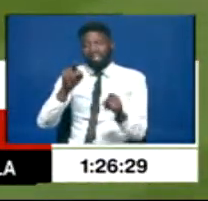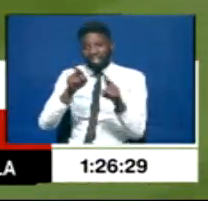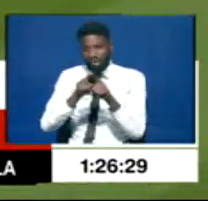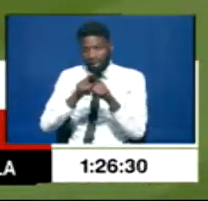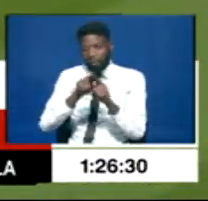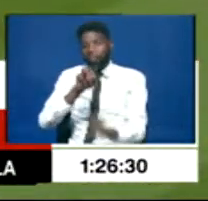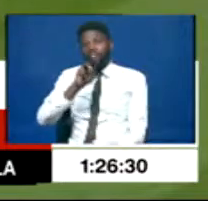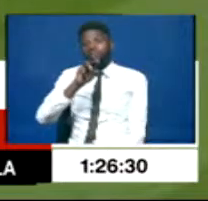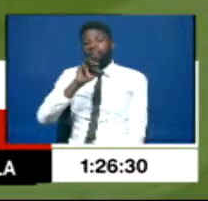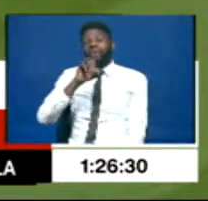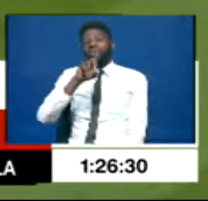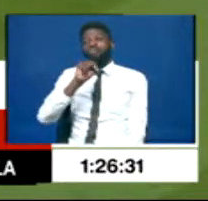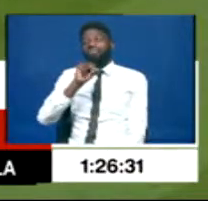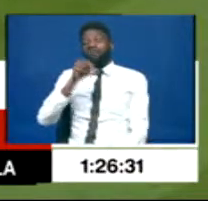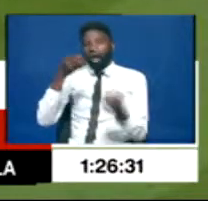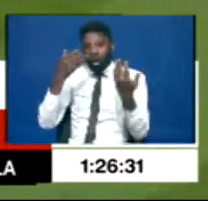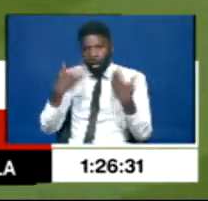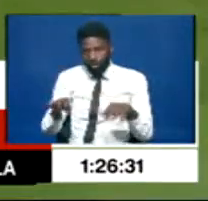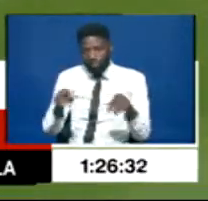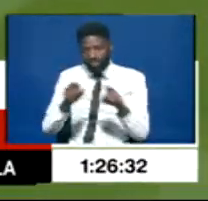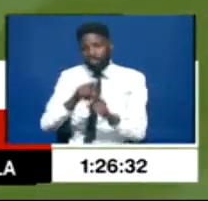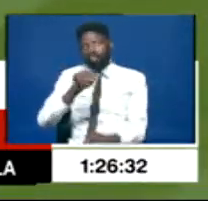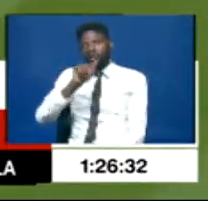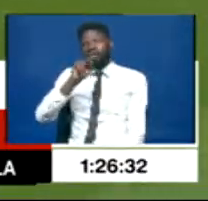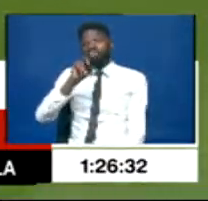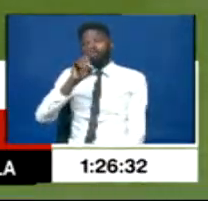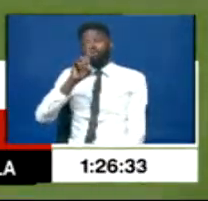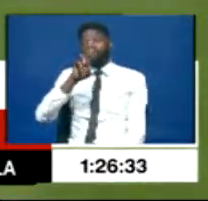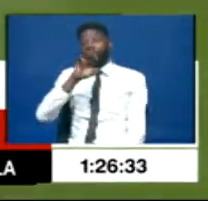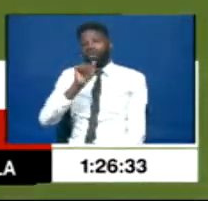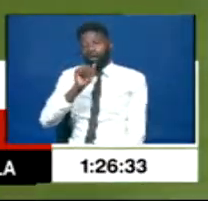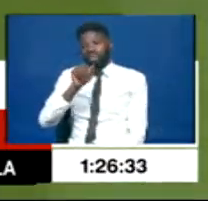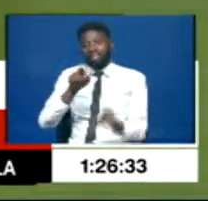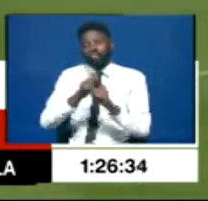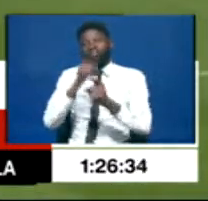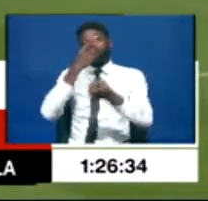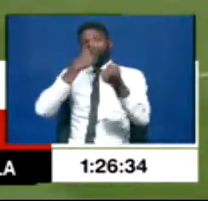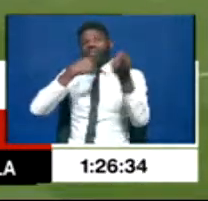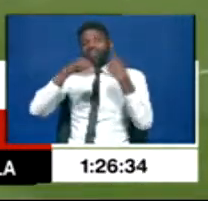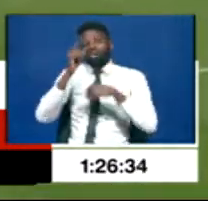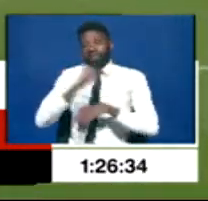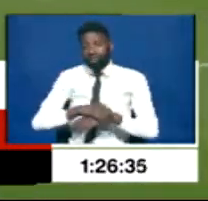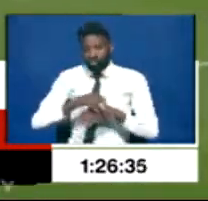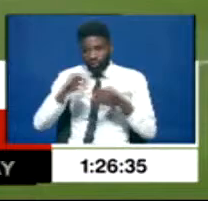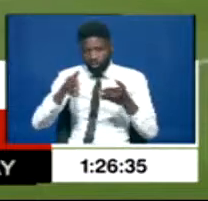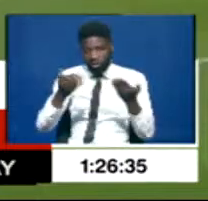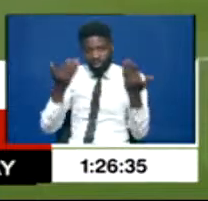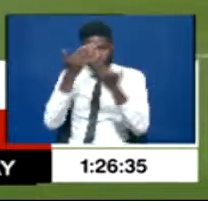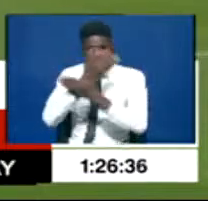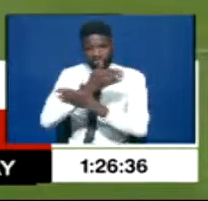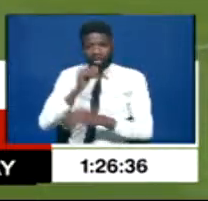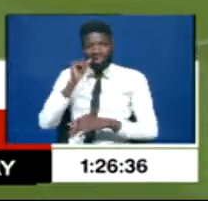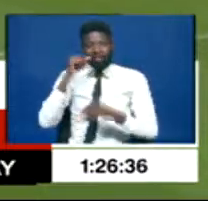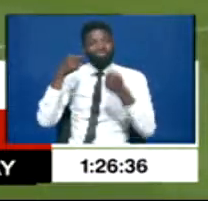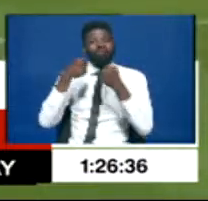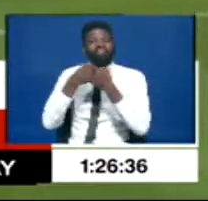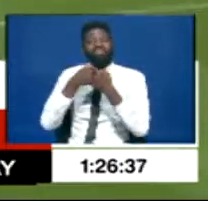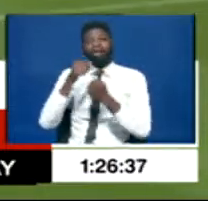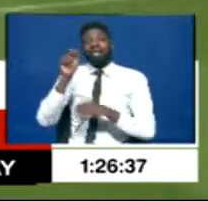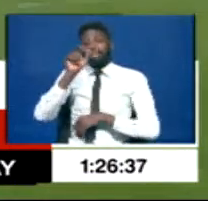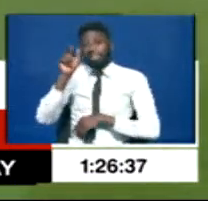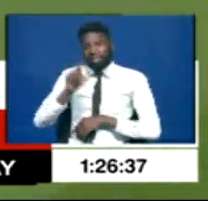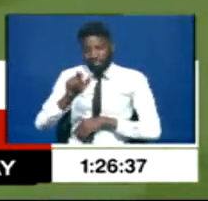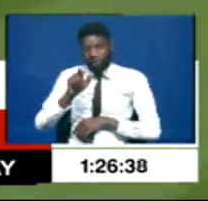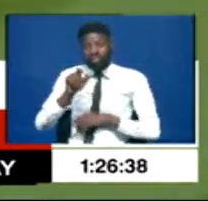Moldova, while Andorra won 2-1 against Liechtenstein. Tonight, England will face Italy, Hungary plays Germany in